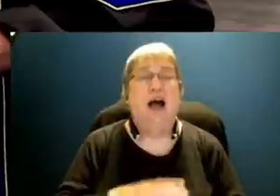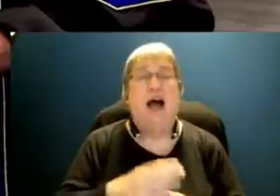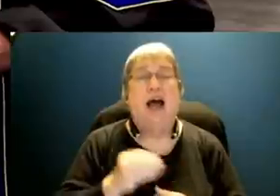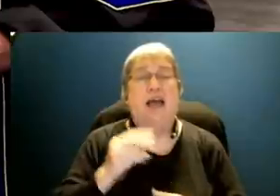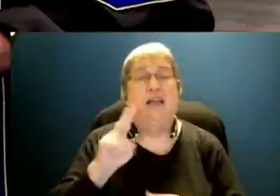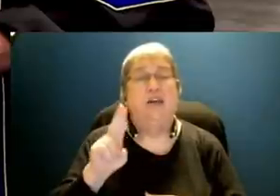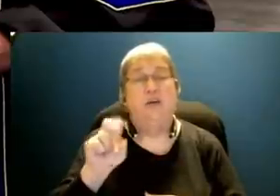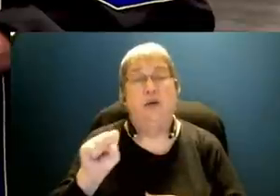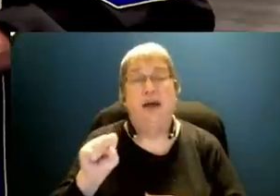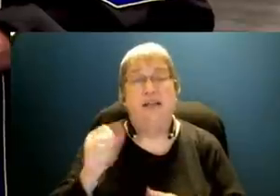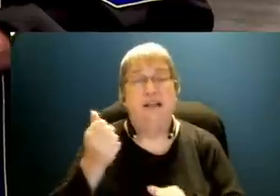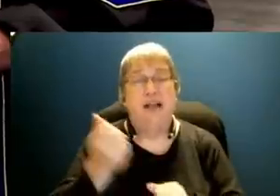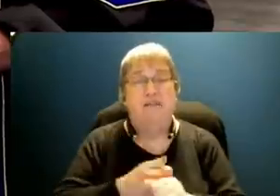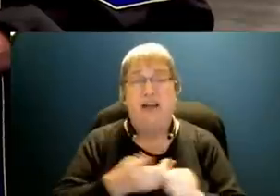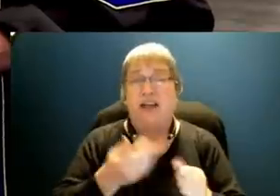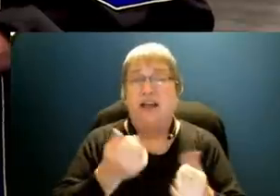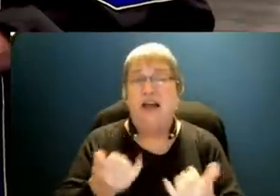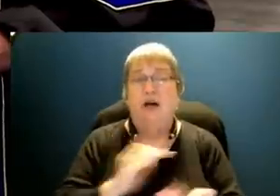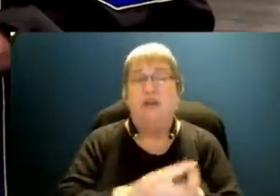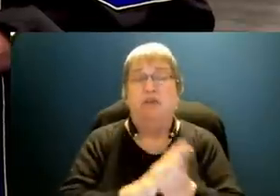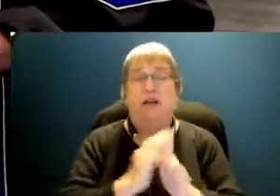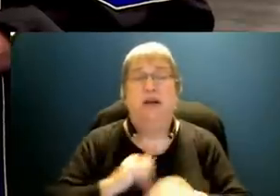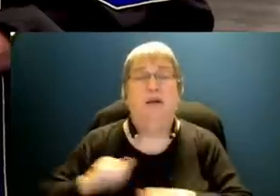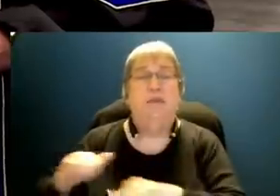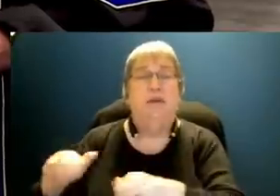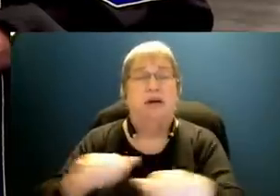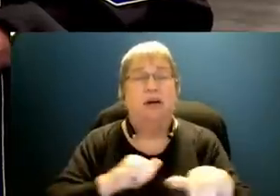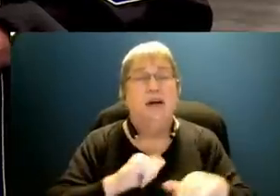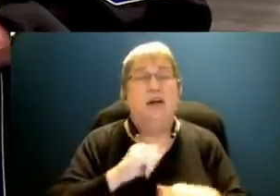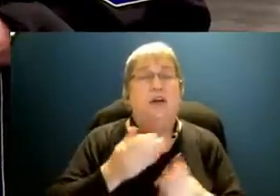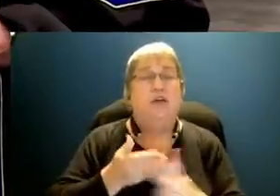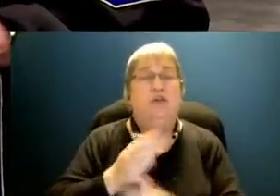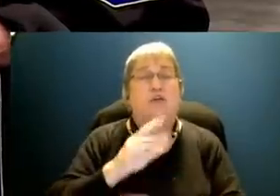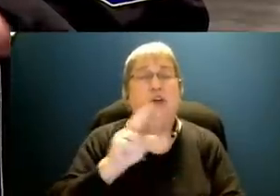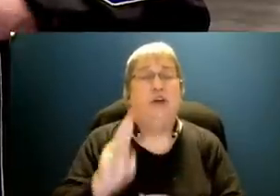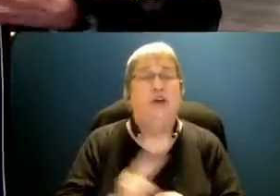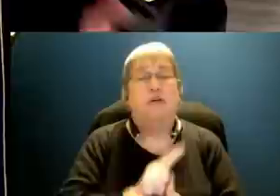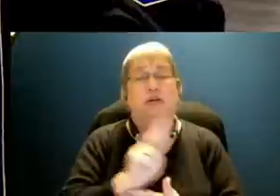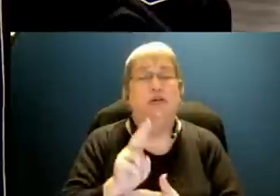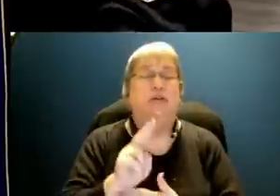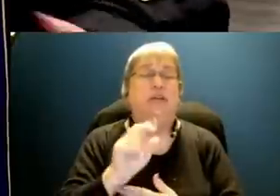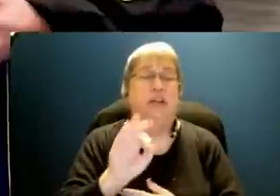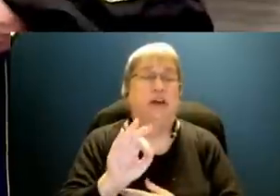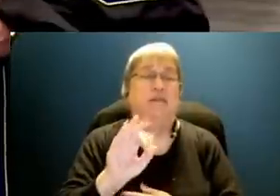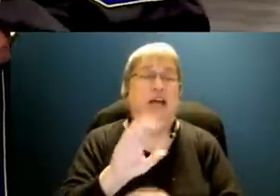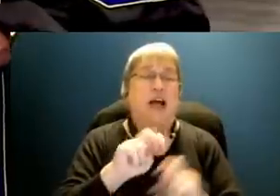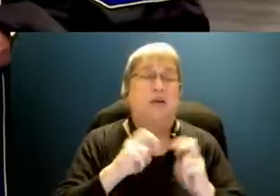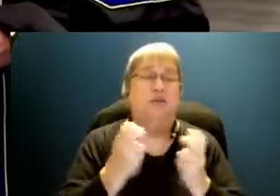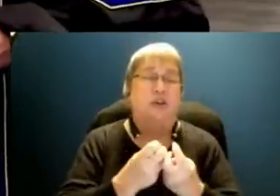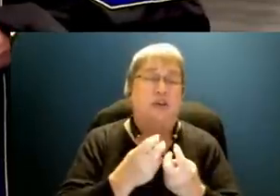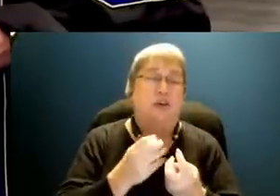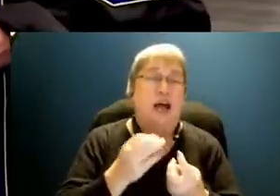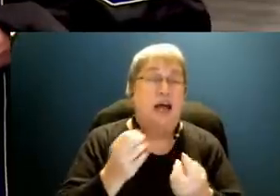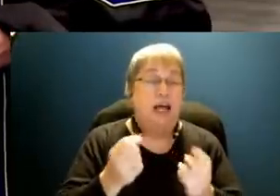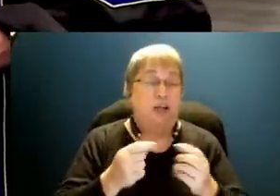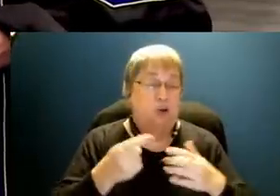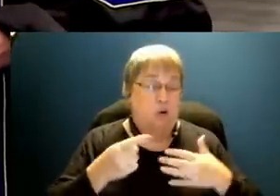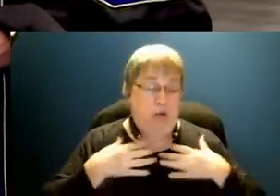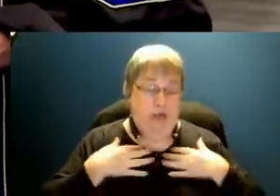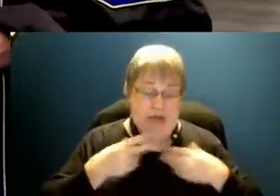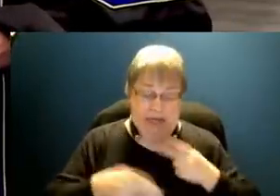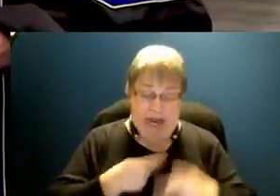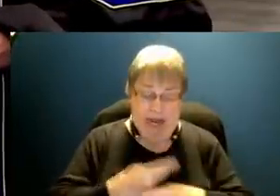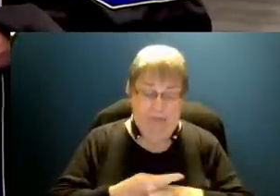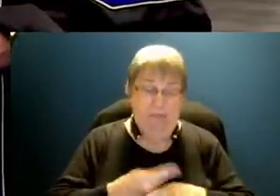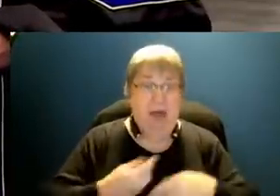detail has been standardized by the American Council of Education. The types, length, and sometimes the color of gown varies